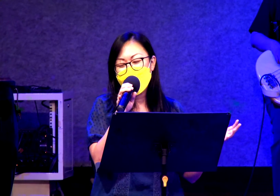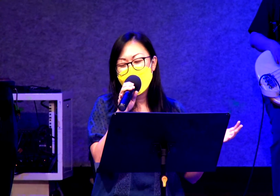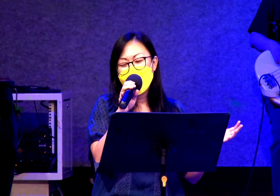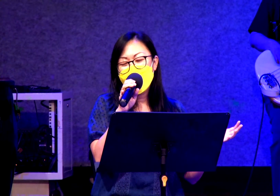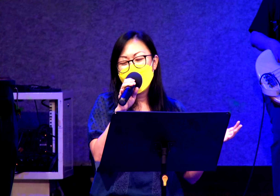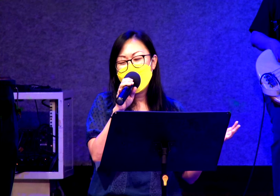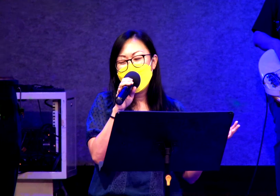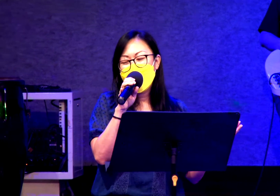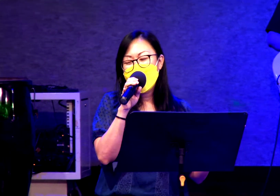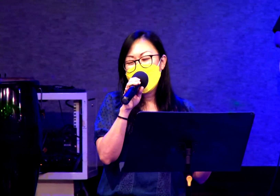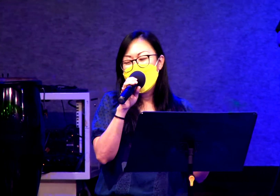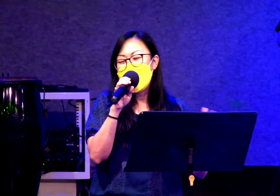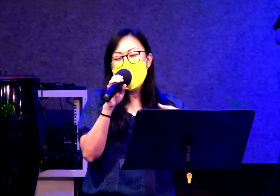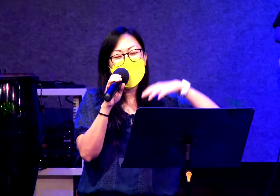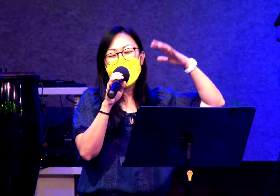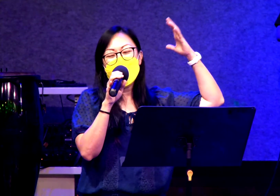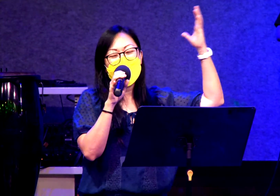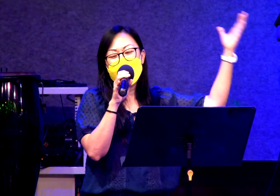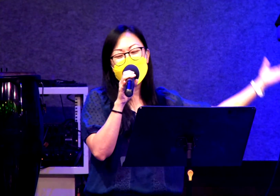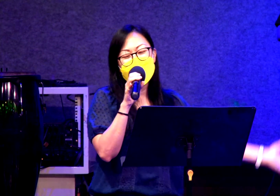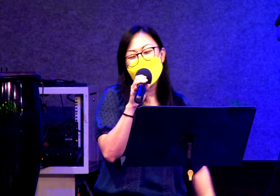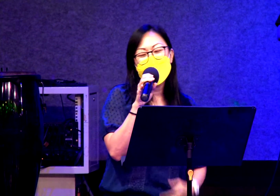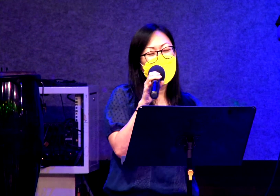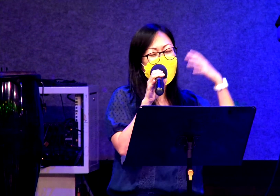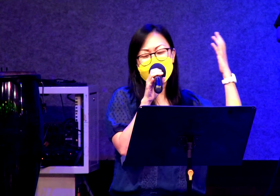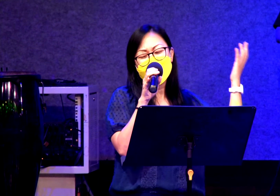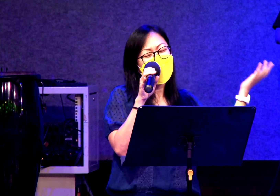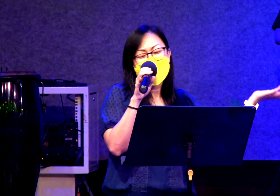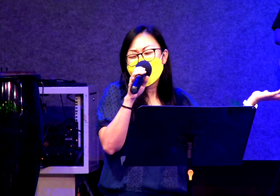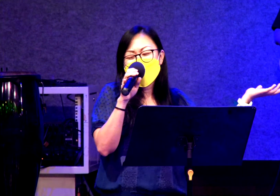morning. I'm sure you have gone through